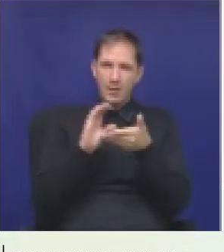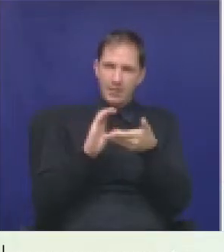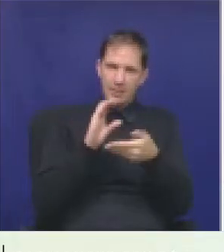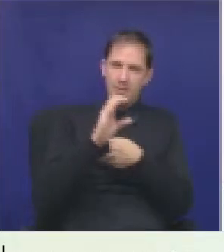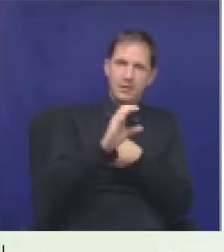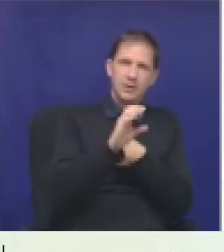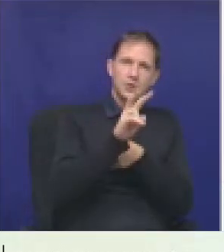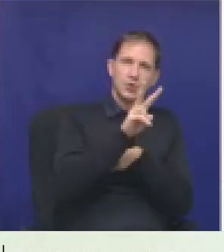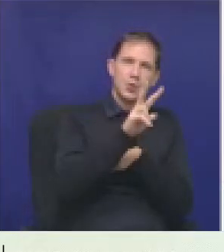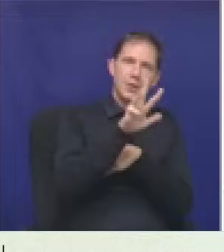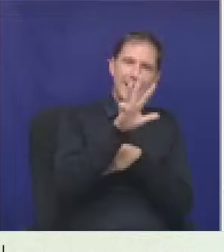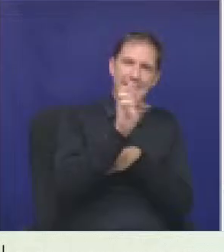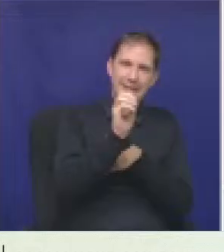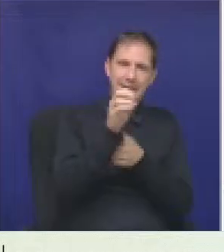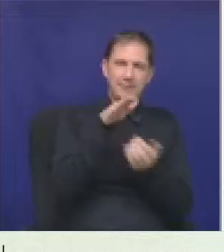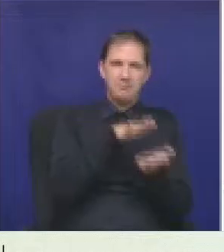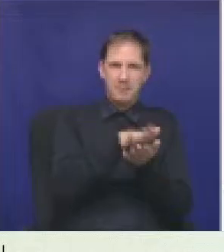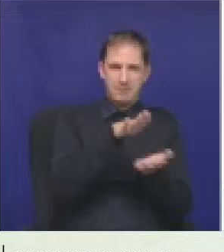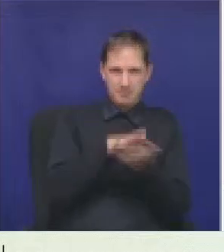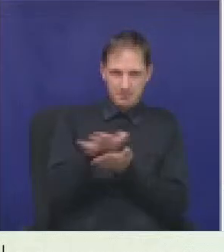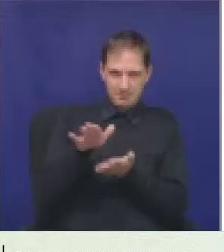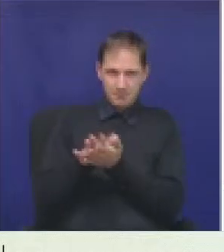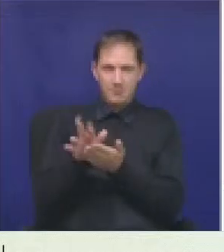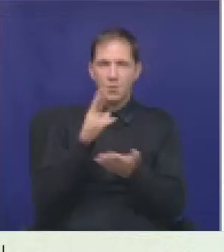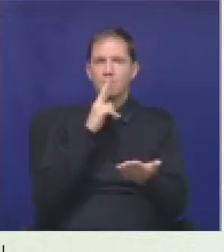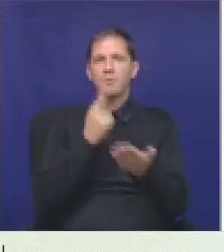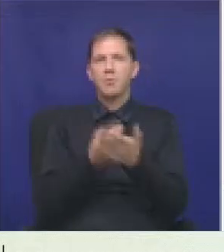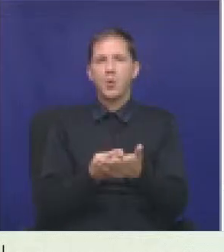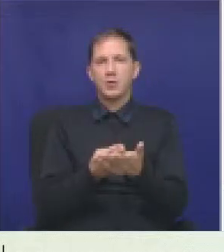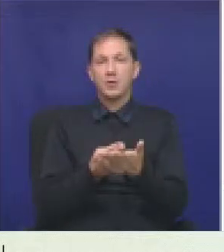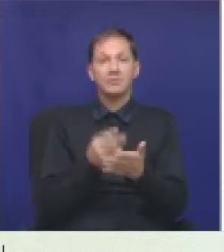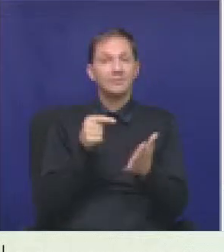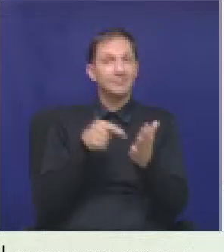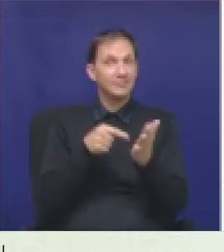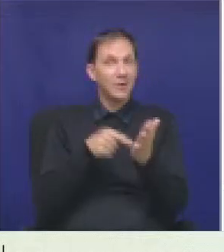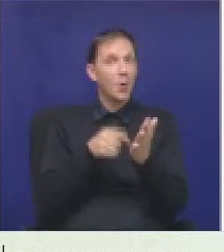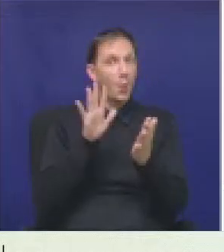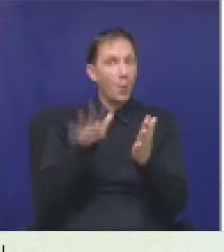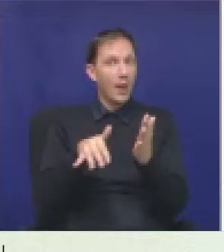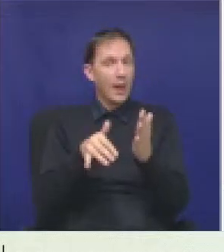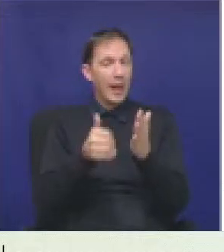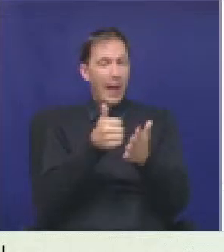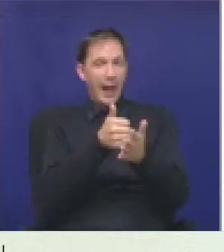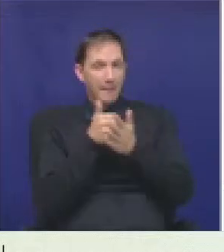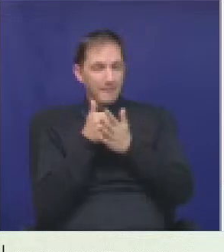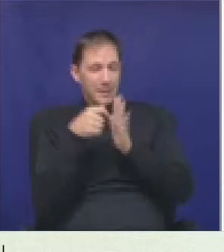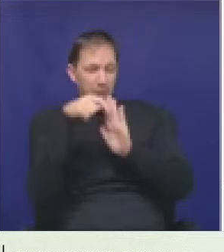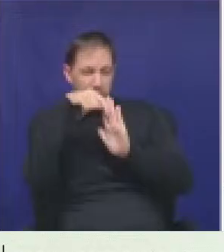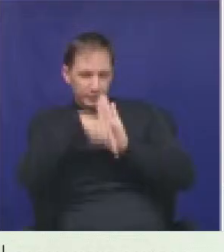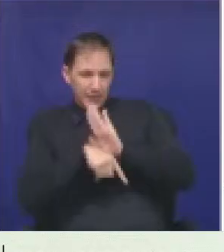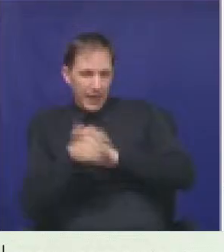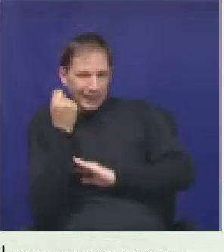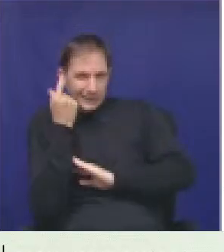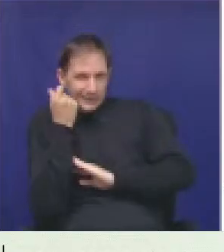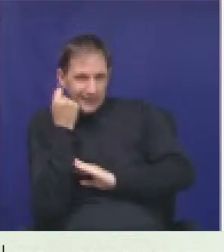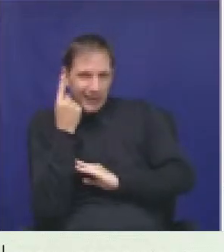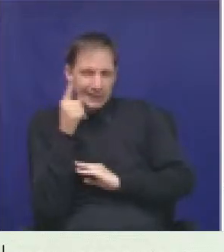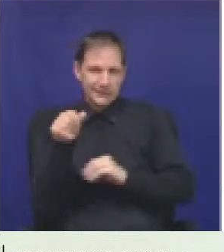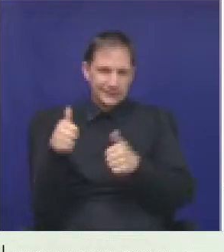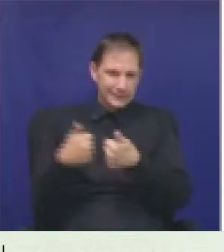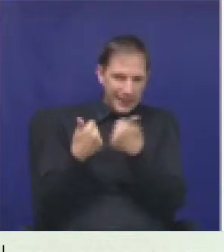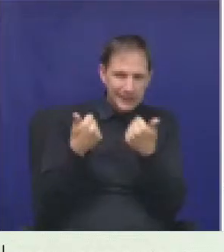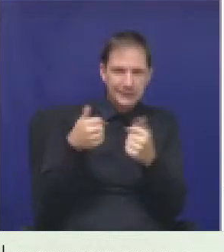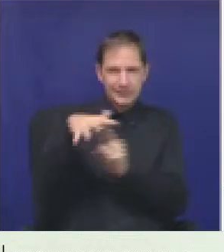290 statistical reports and publications aimed at providing comprehensive insights into the economic, social, and environmental